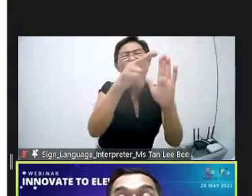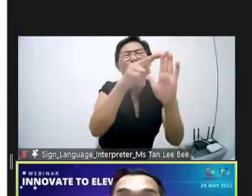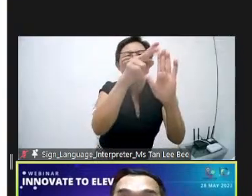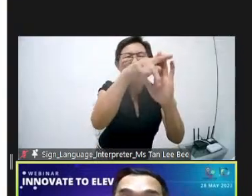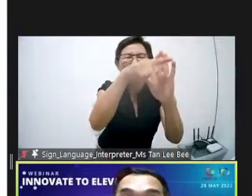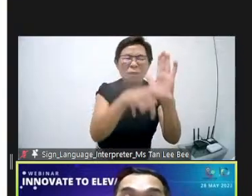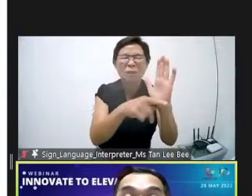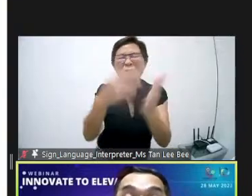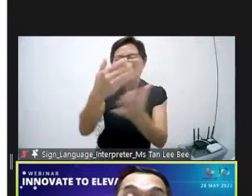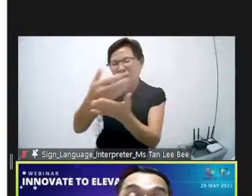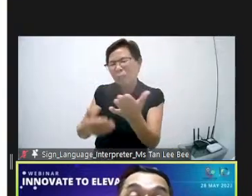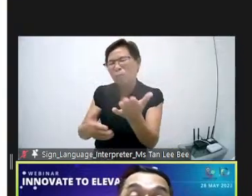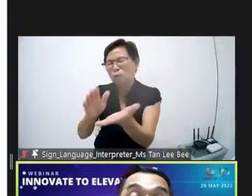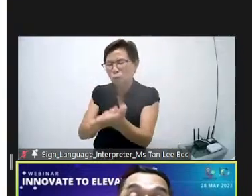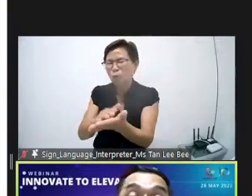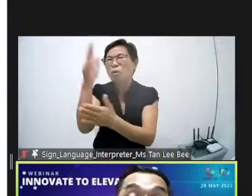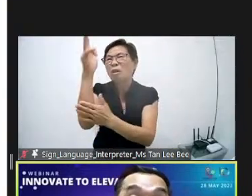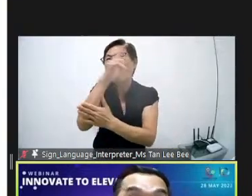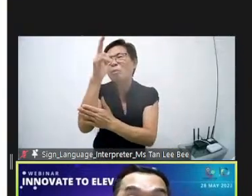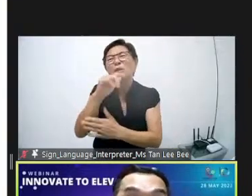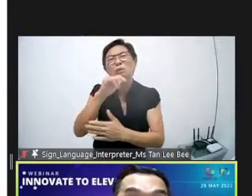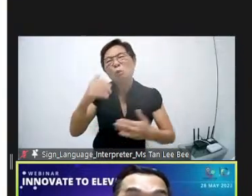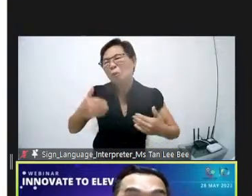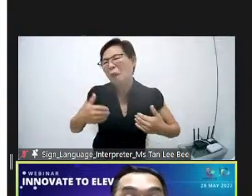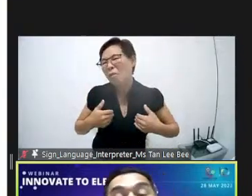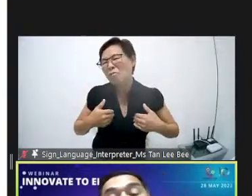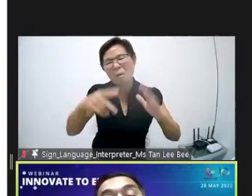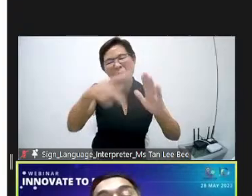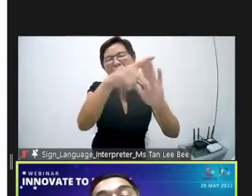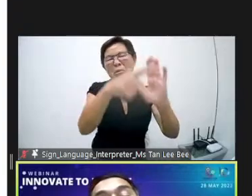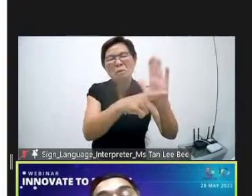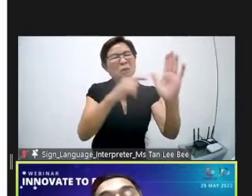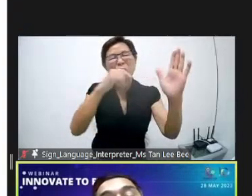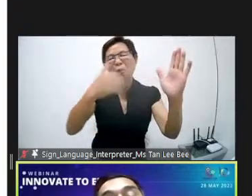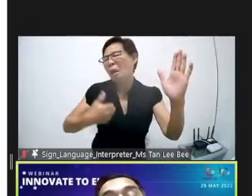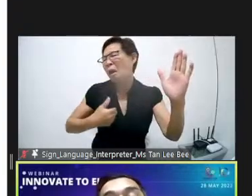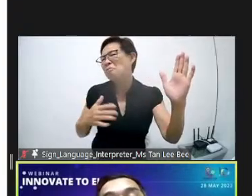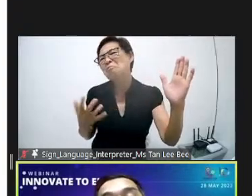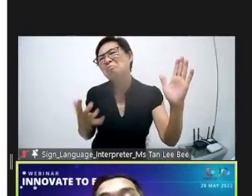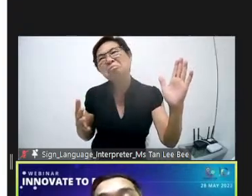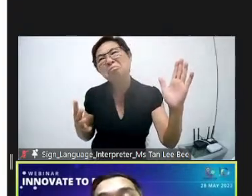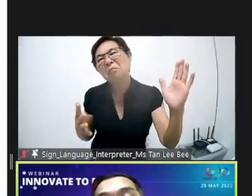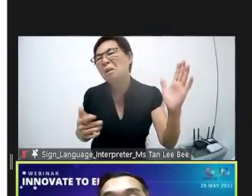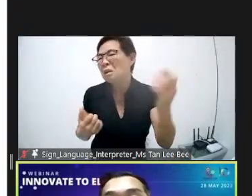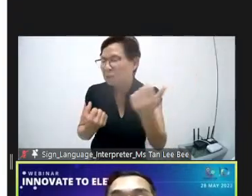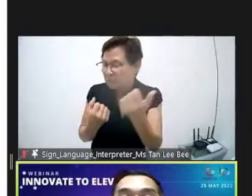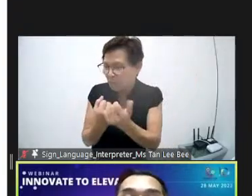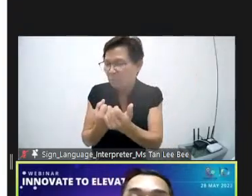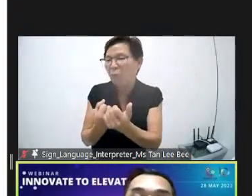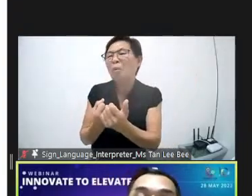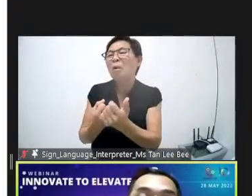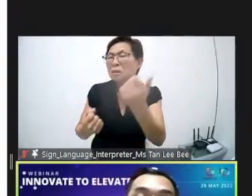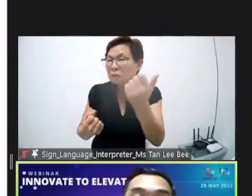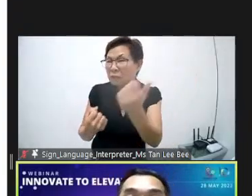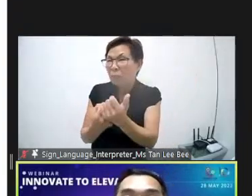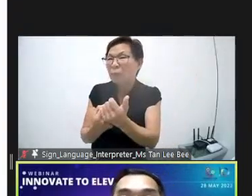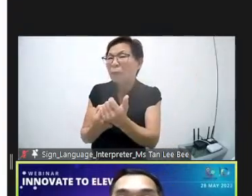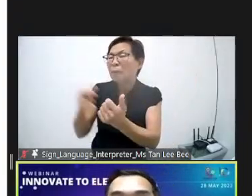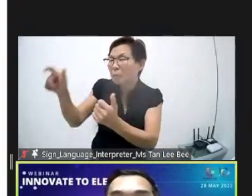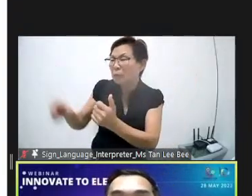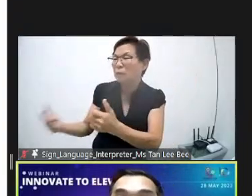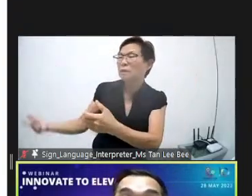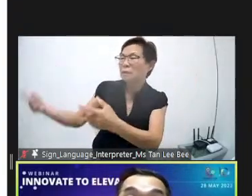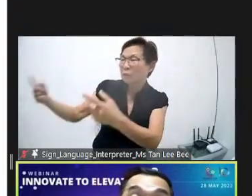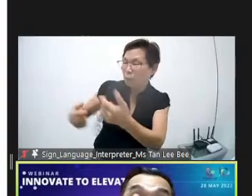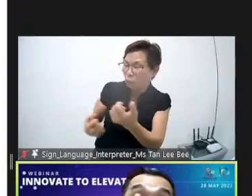schools, government sectors, they don't have a supporting policies. They don't really know supporting partners, how to develop